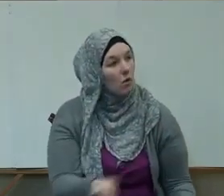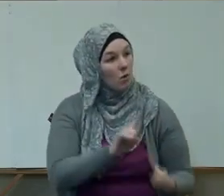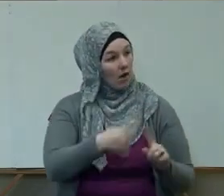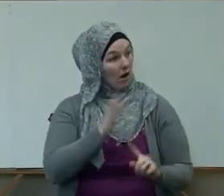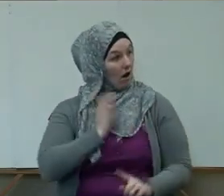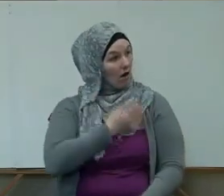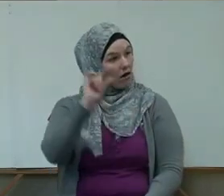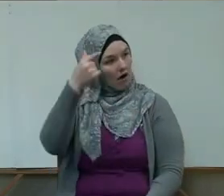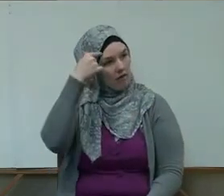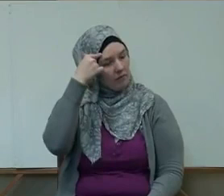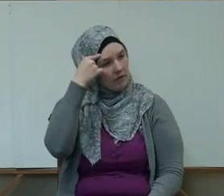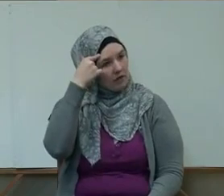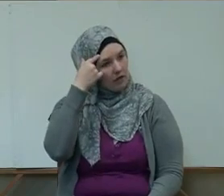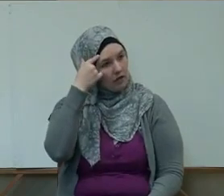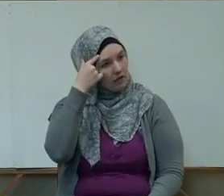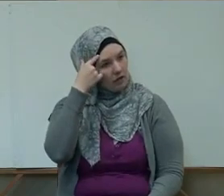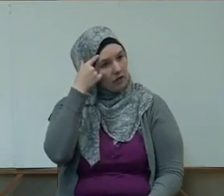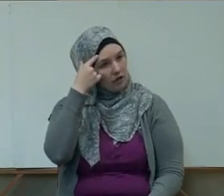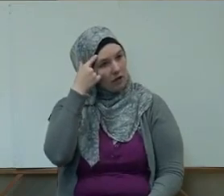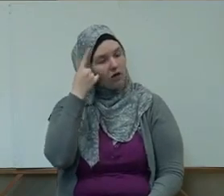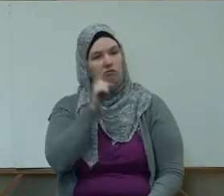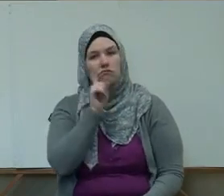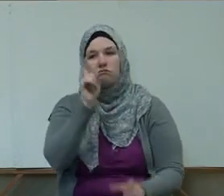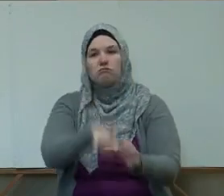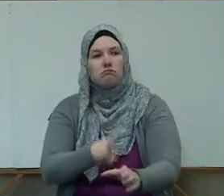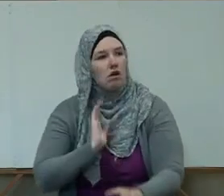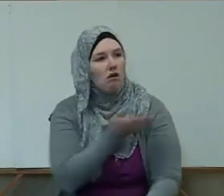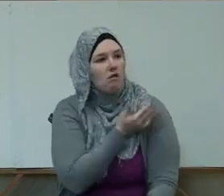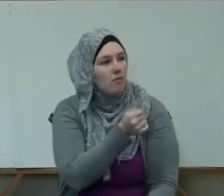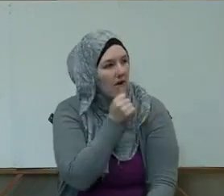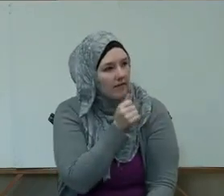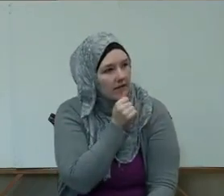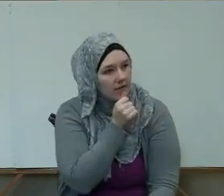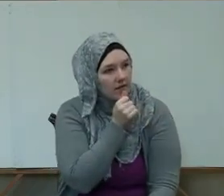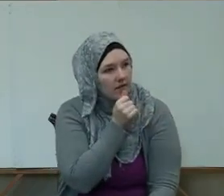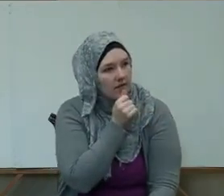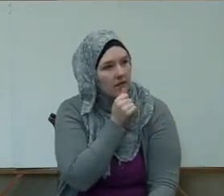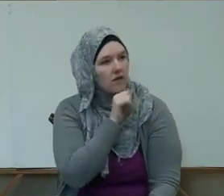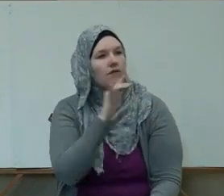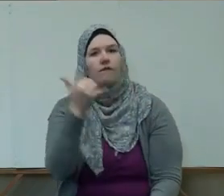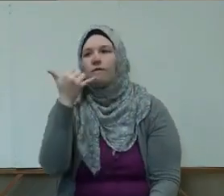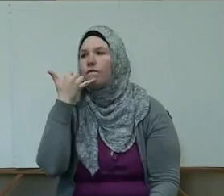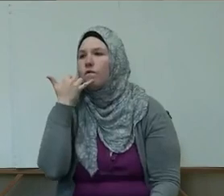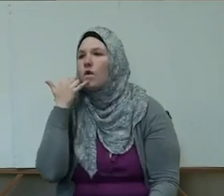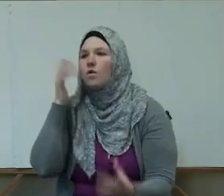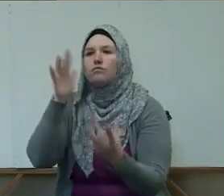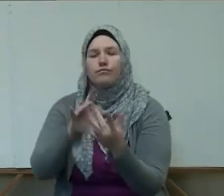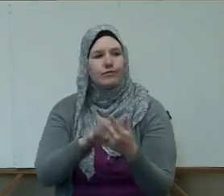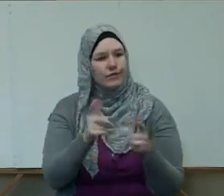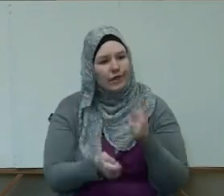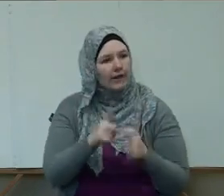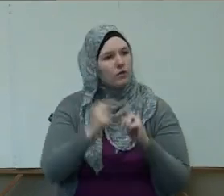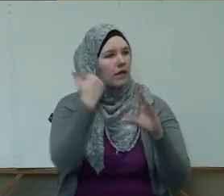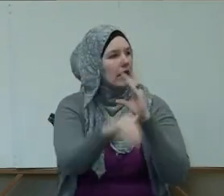government pries on our privacy by surveillance of both phone calls, text messages,